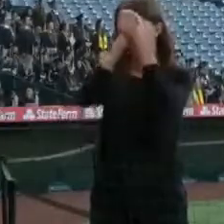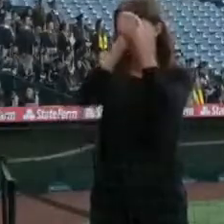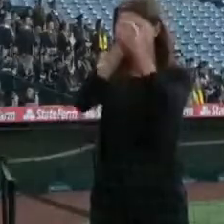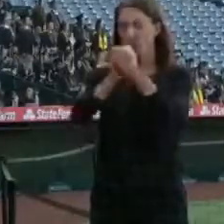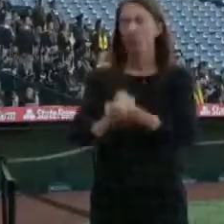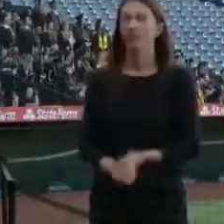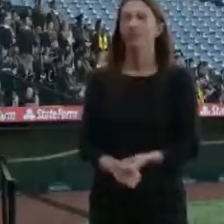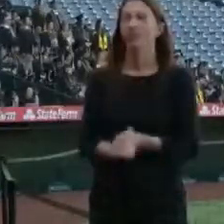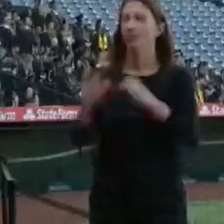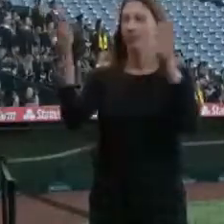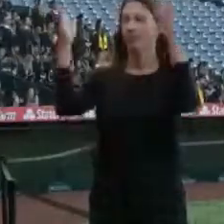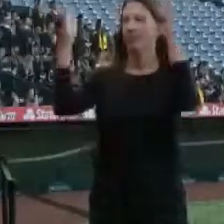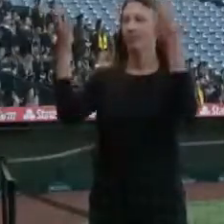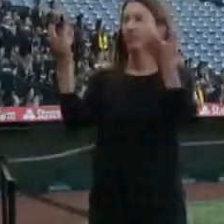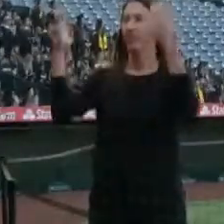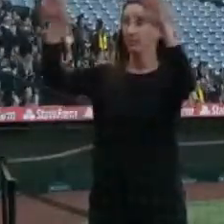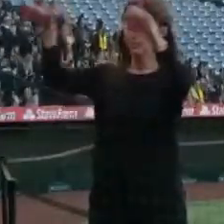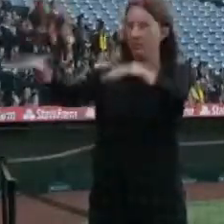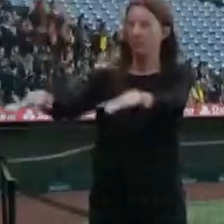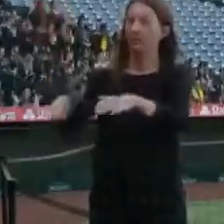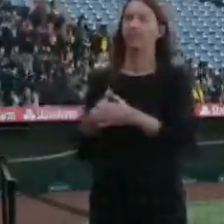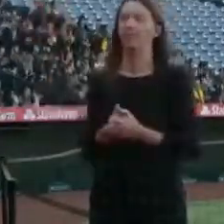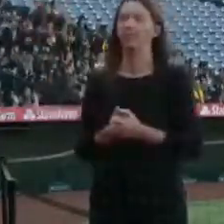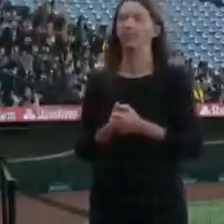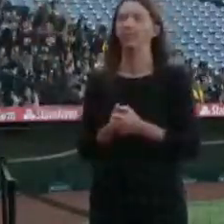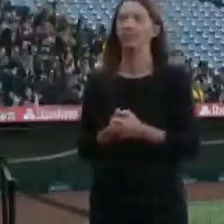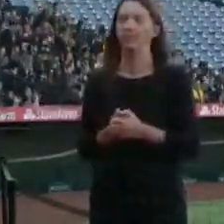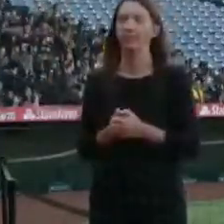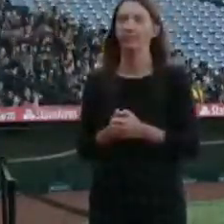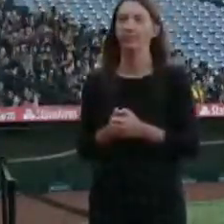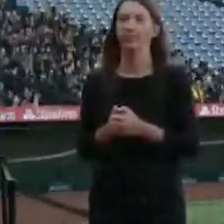Congratulations. You may be seated.